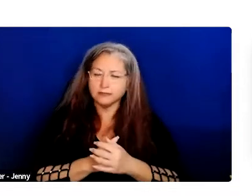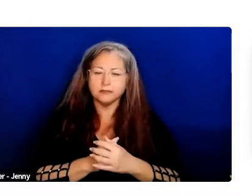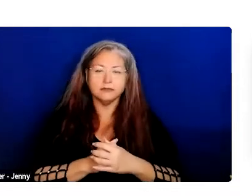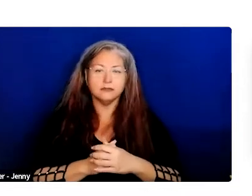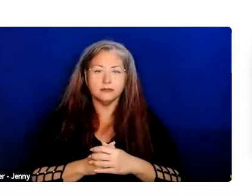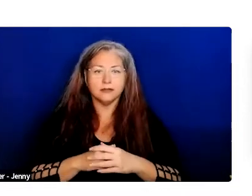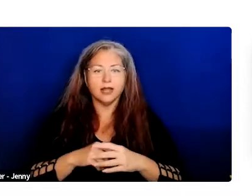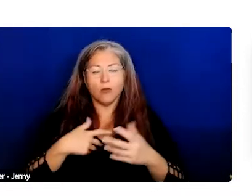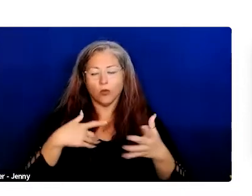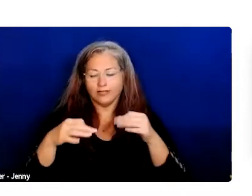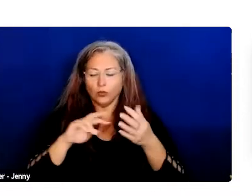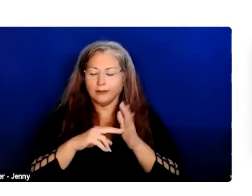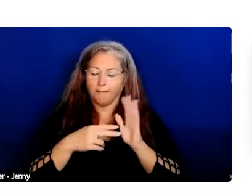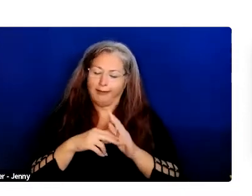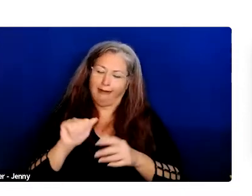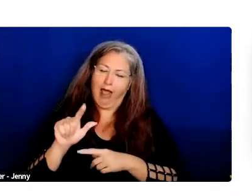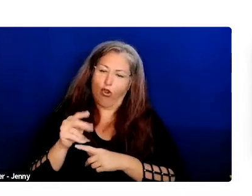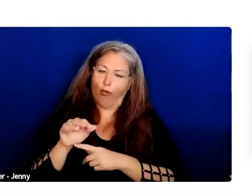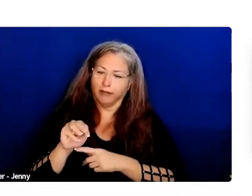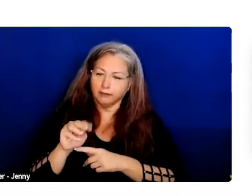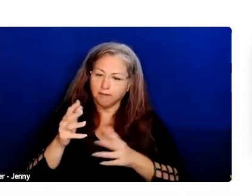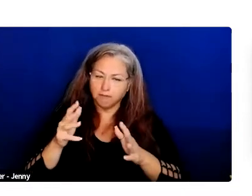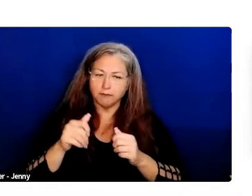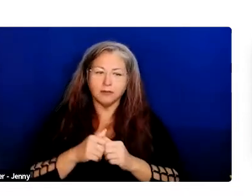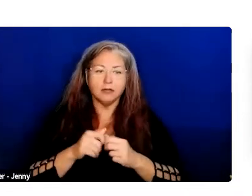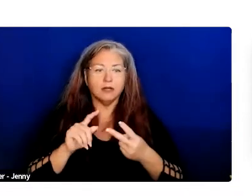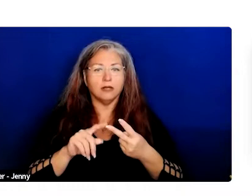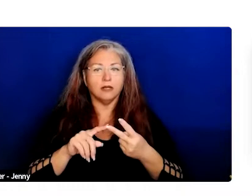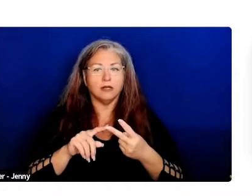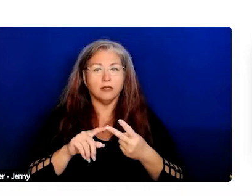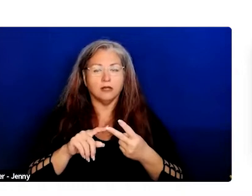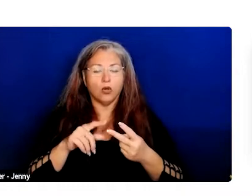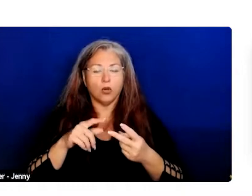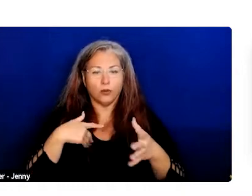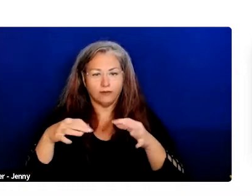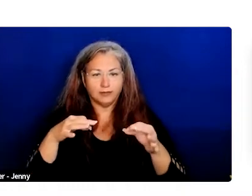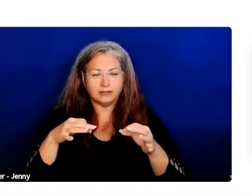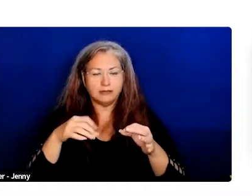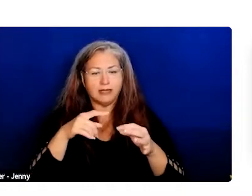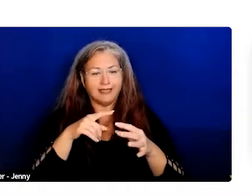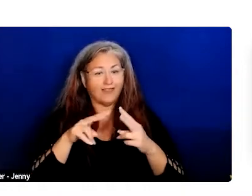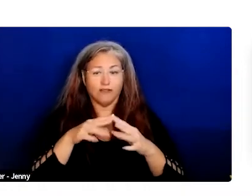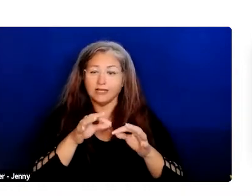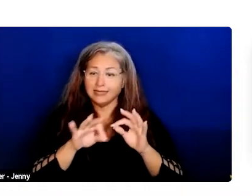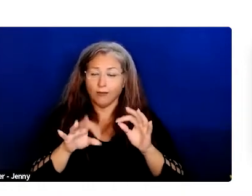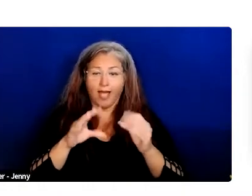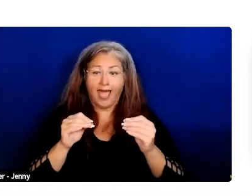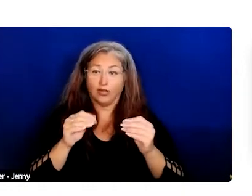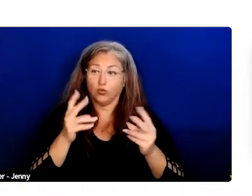about what algorithms are. We talked about the simplicity of them and that they exist